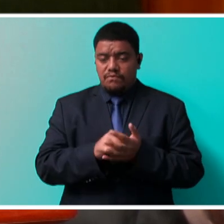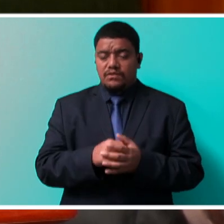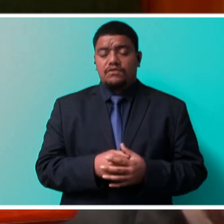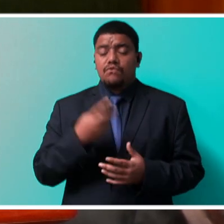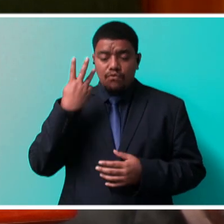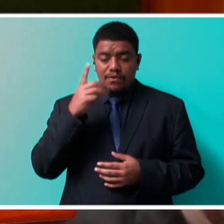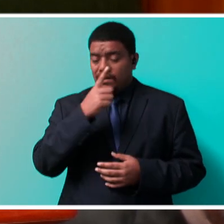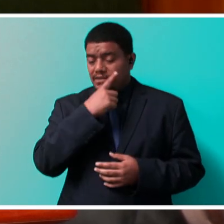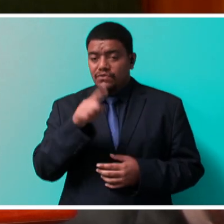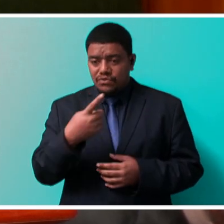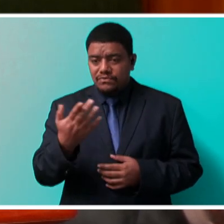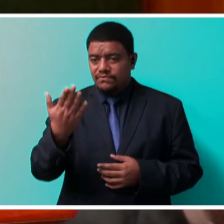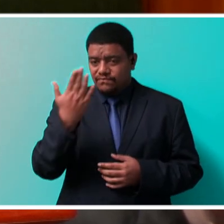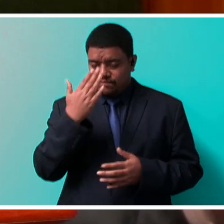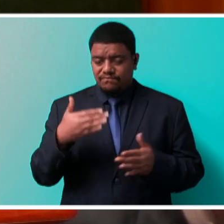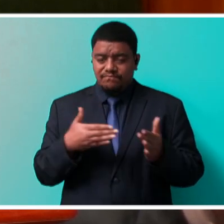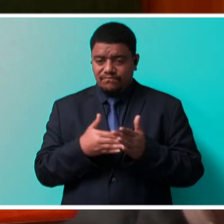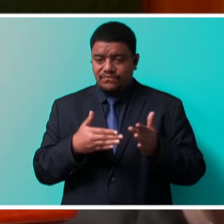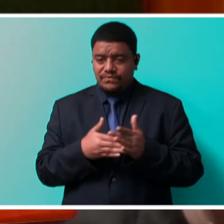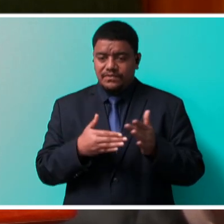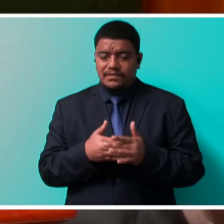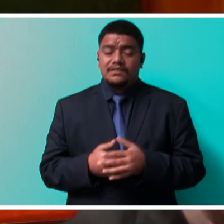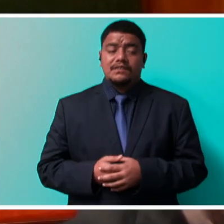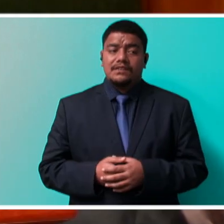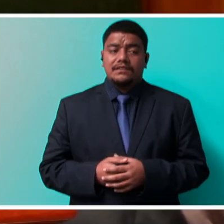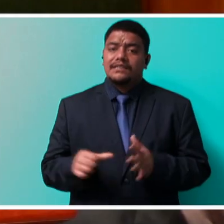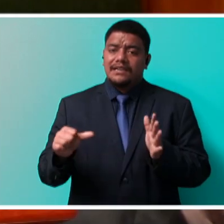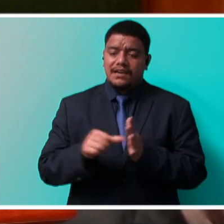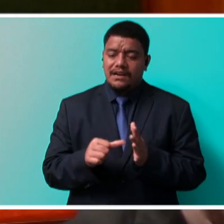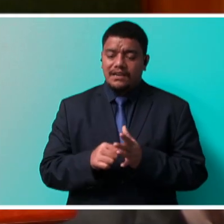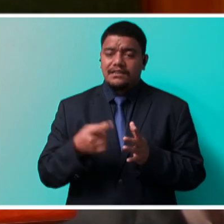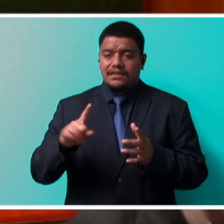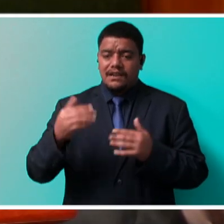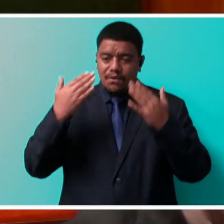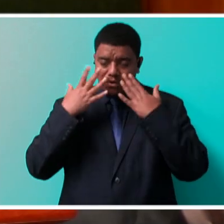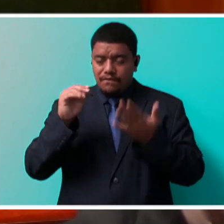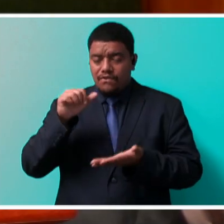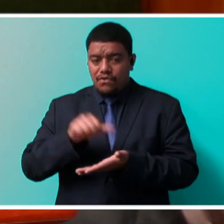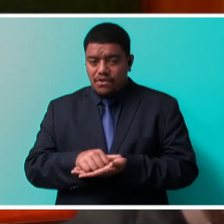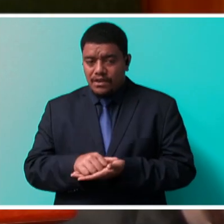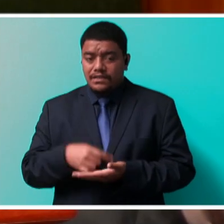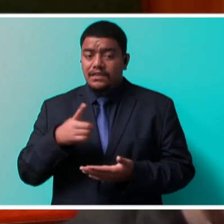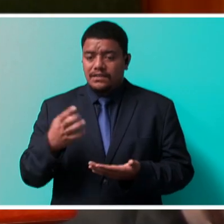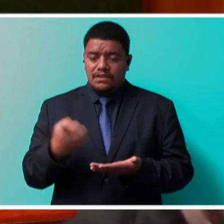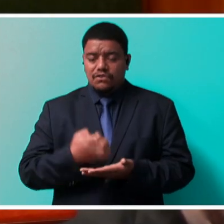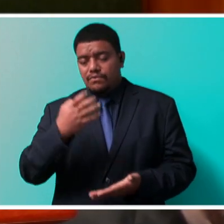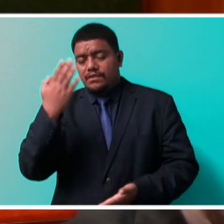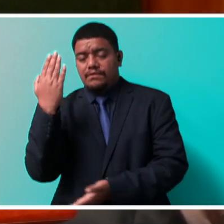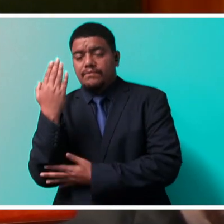and girls continue to face barriers including geographic isolation, limited awareness of rights, stigma, and economic